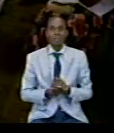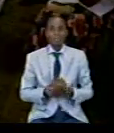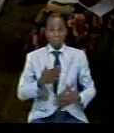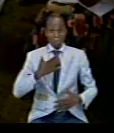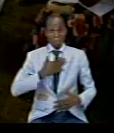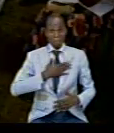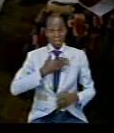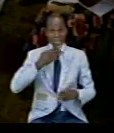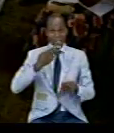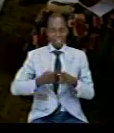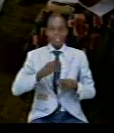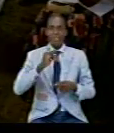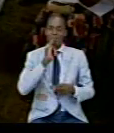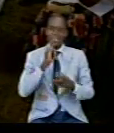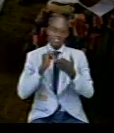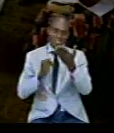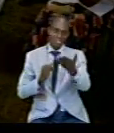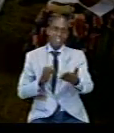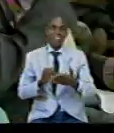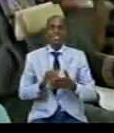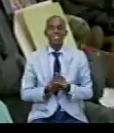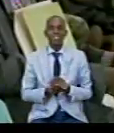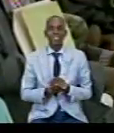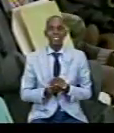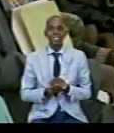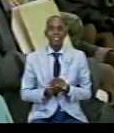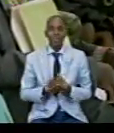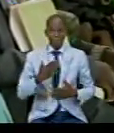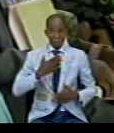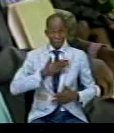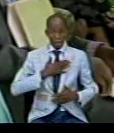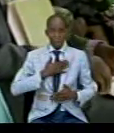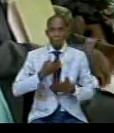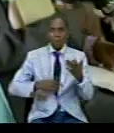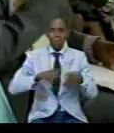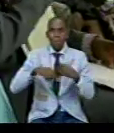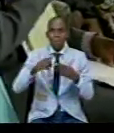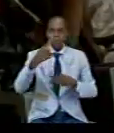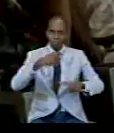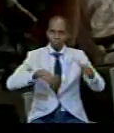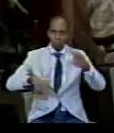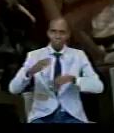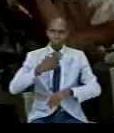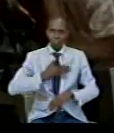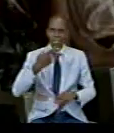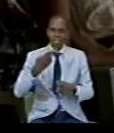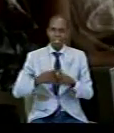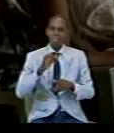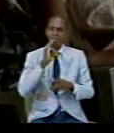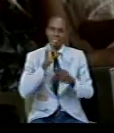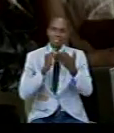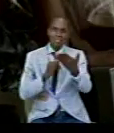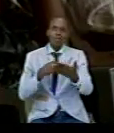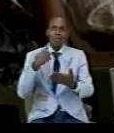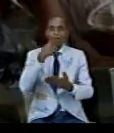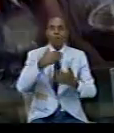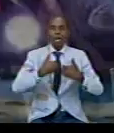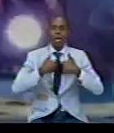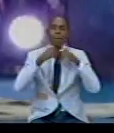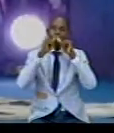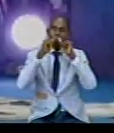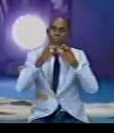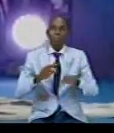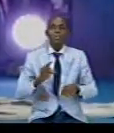is there. My name is there. Who has blessed us with